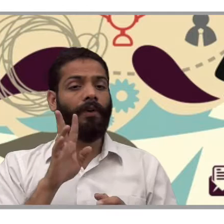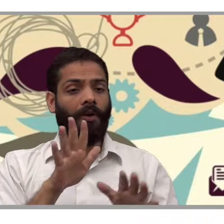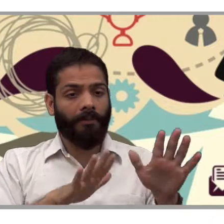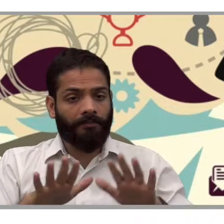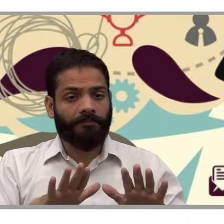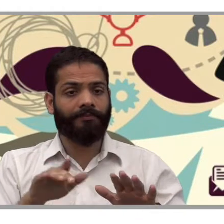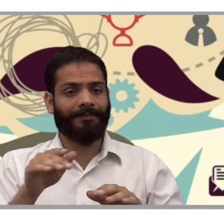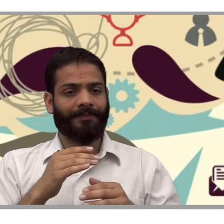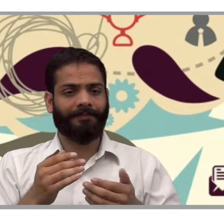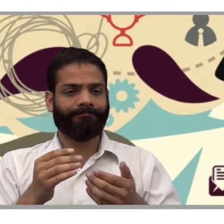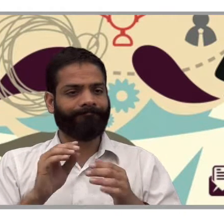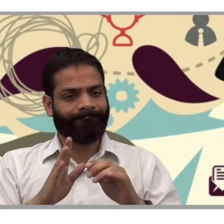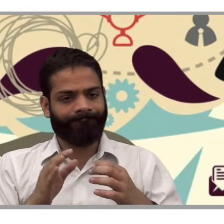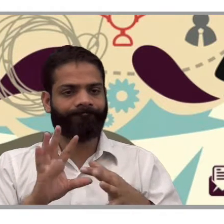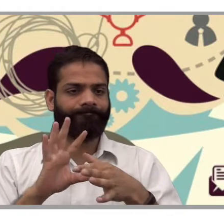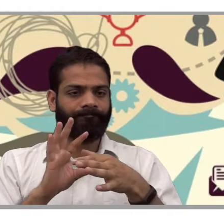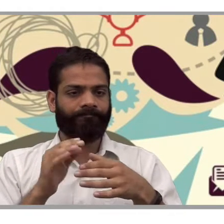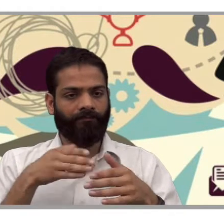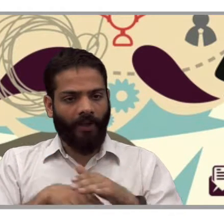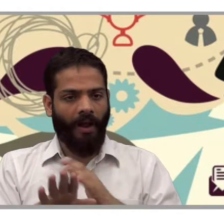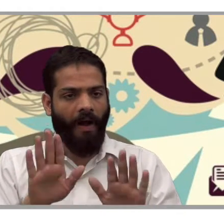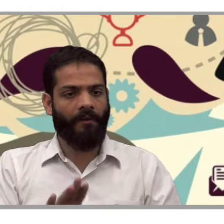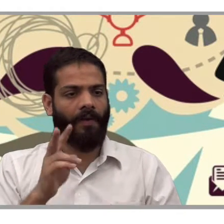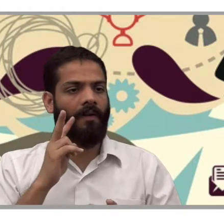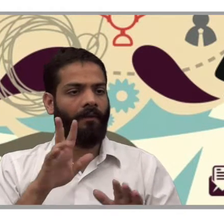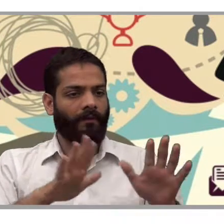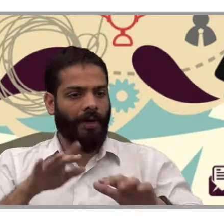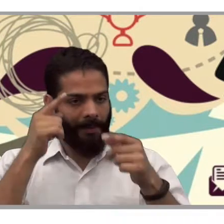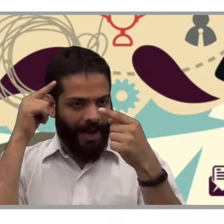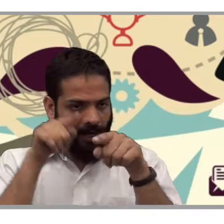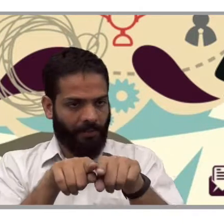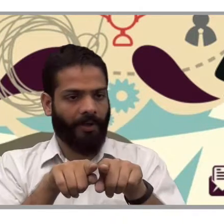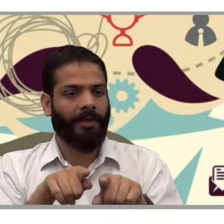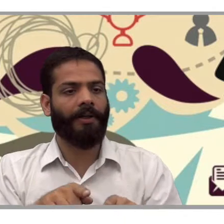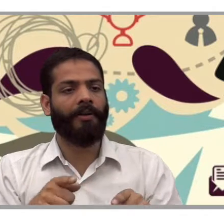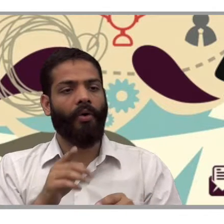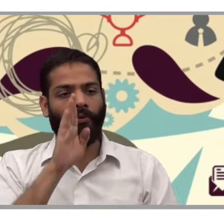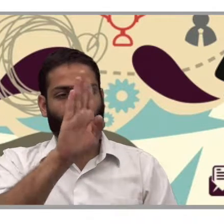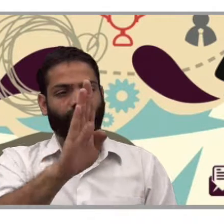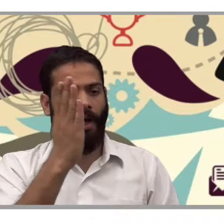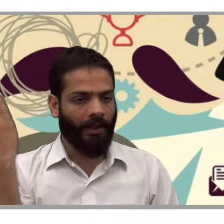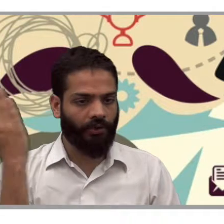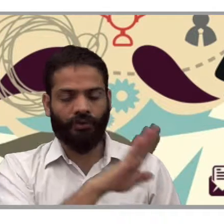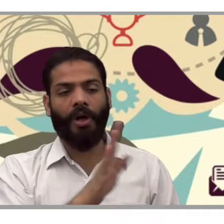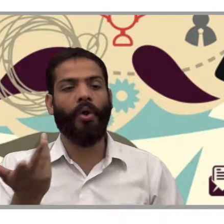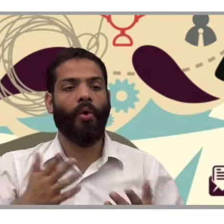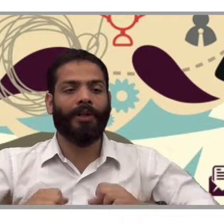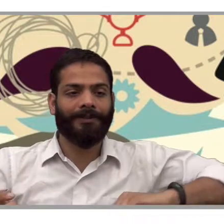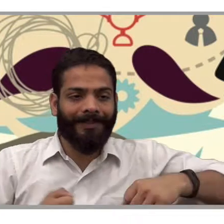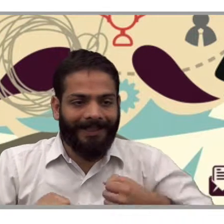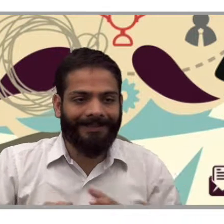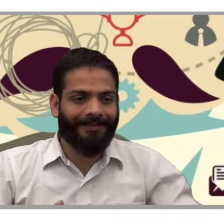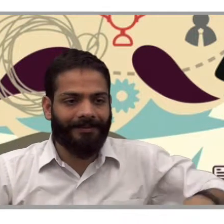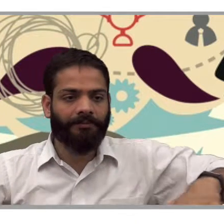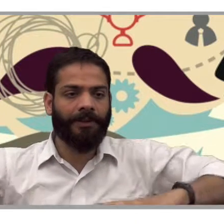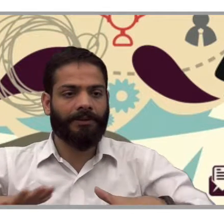You may recall our discussion of verbs in Indian Sign Language and typology of the verbs on the basis of verb agreement,